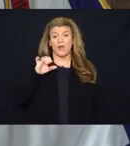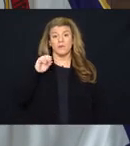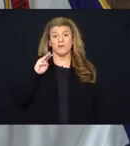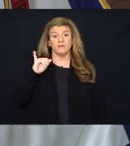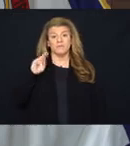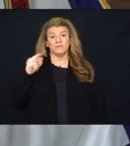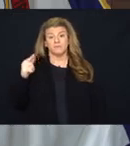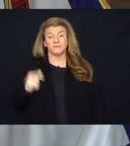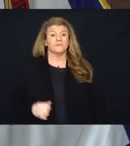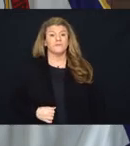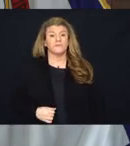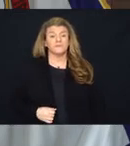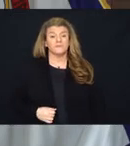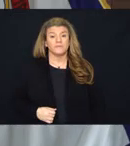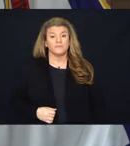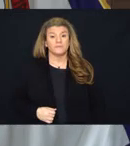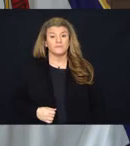County.